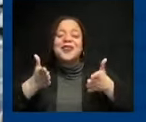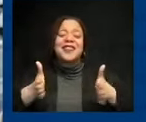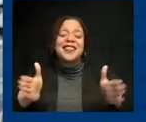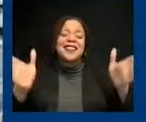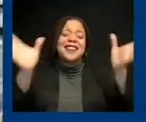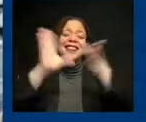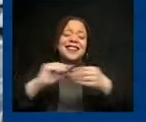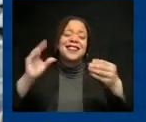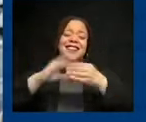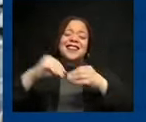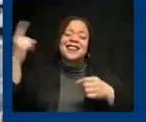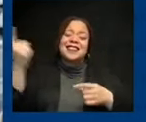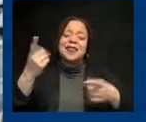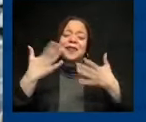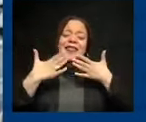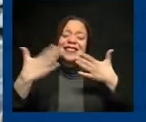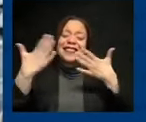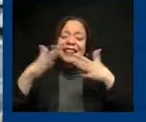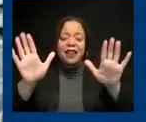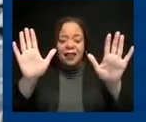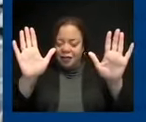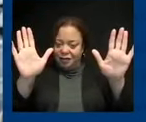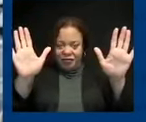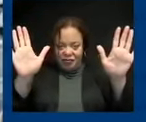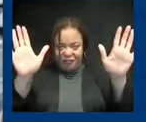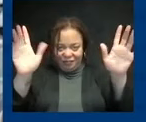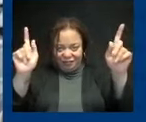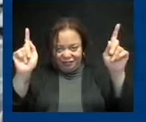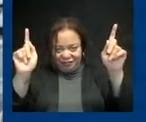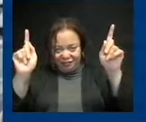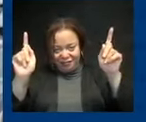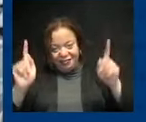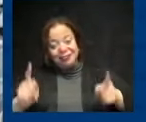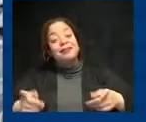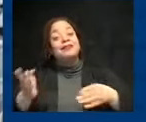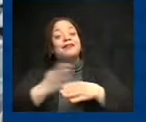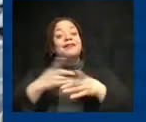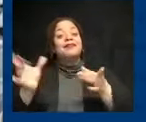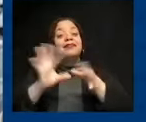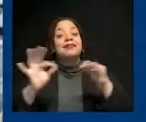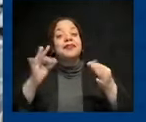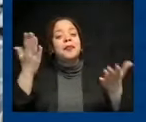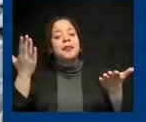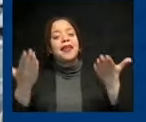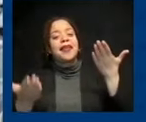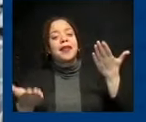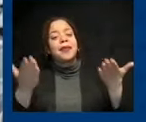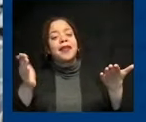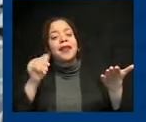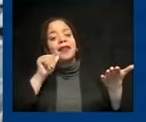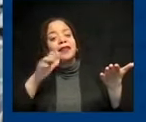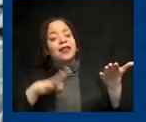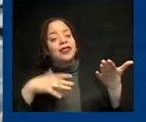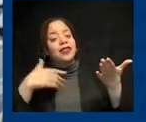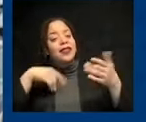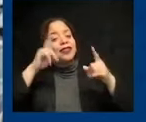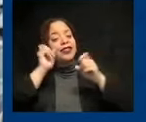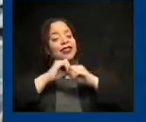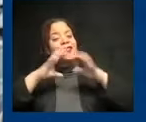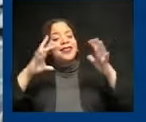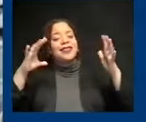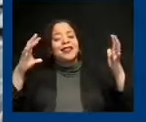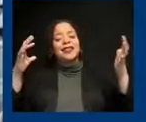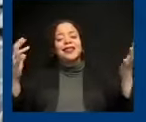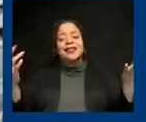I'm not going to do that. Maybe she has it in her mind that she's just wasting her time. Ask her